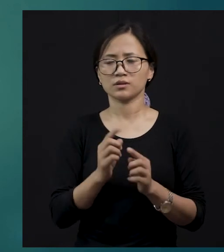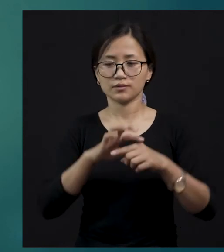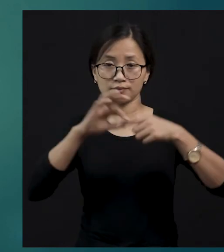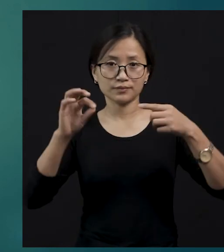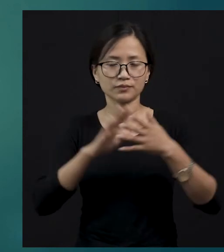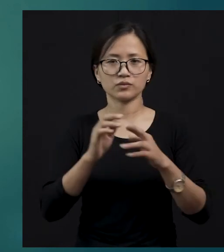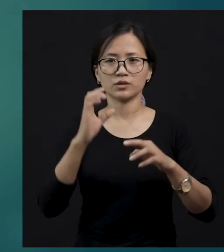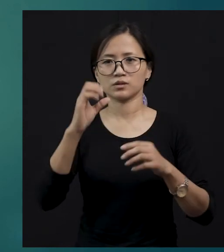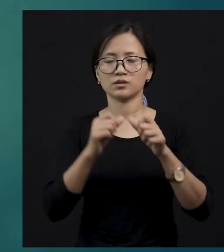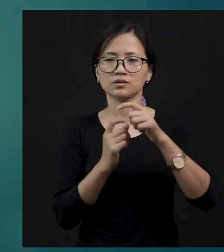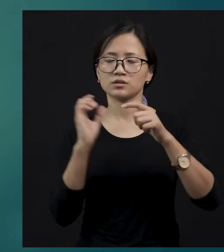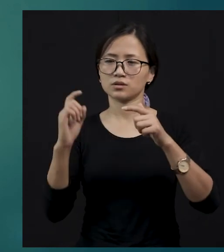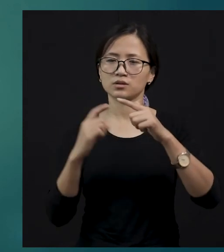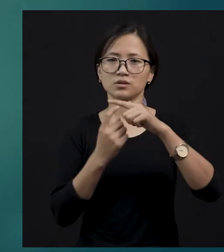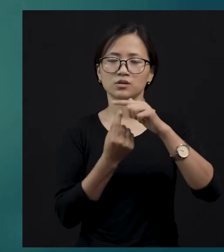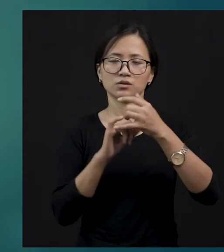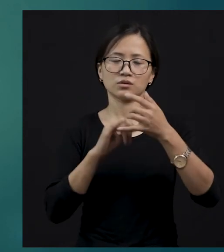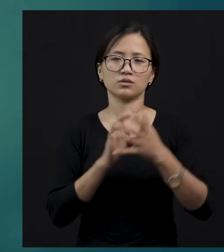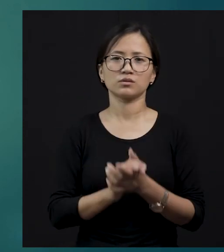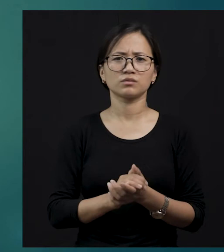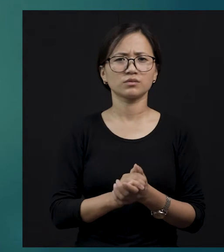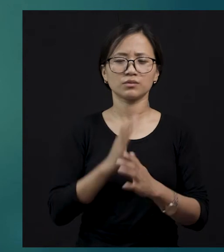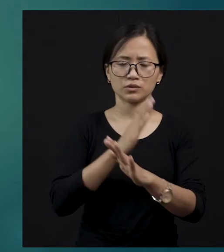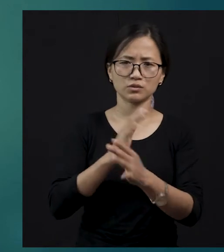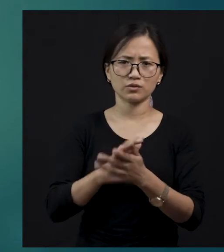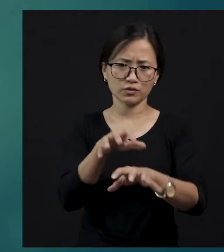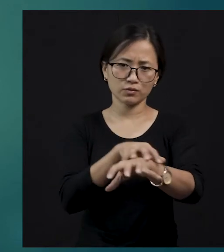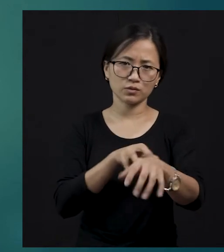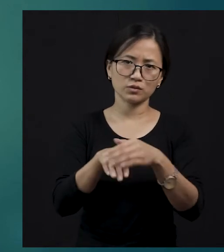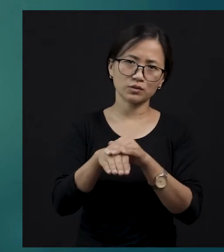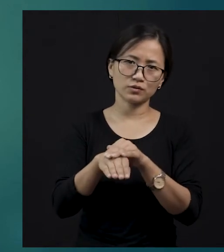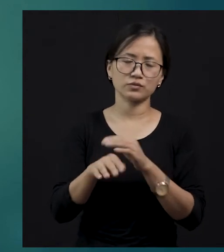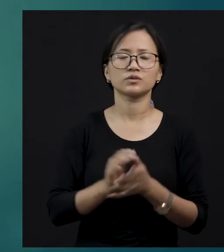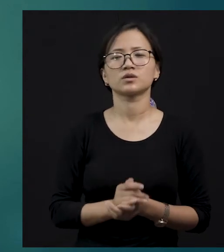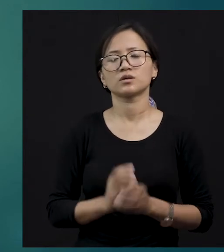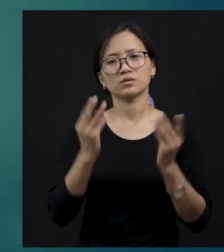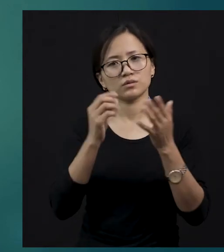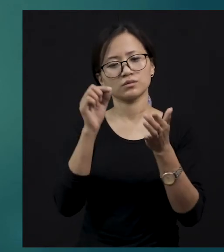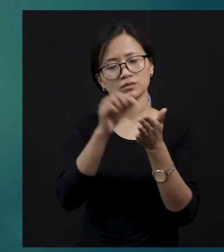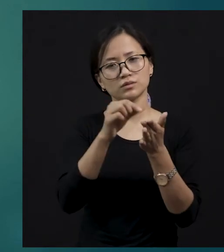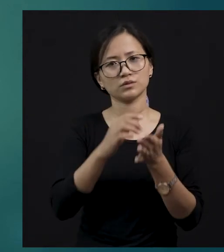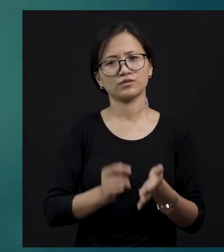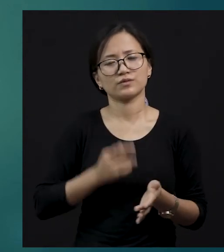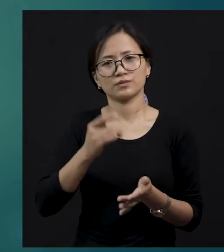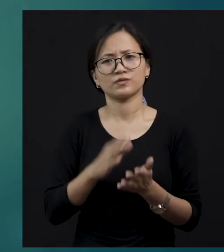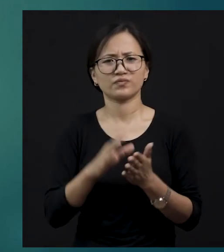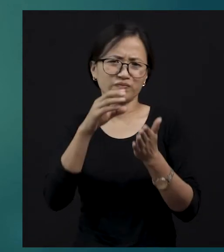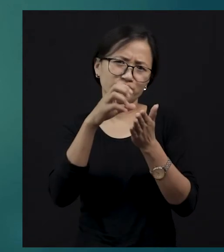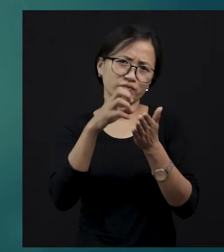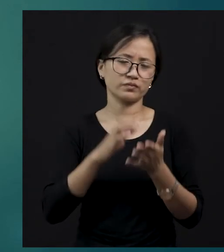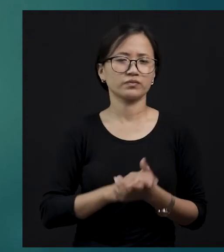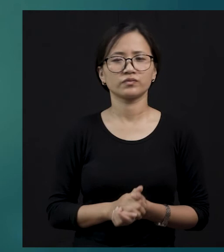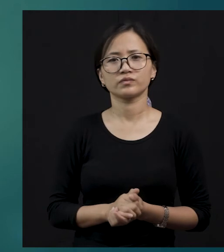hands. Unless you have some protection, unless you have some gloves or some kind of protection, your hands get pricked and then you feel the pain, you